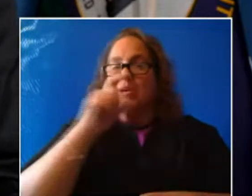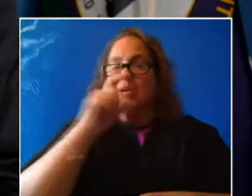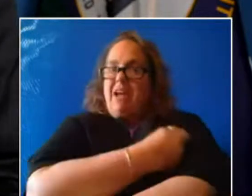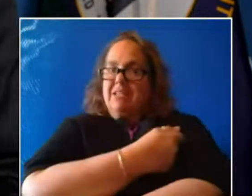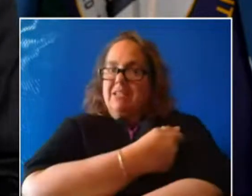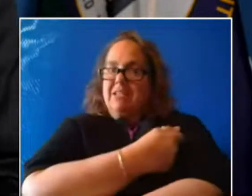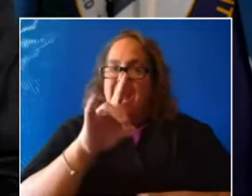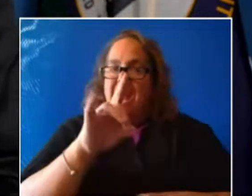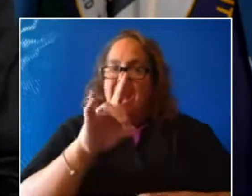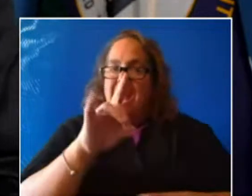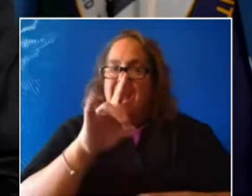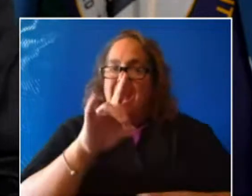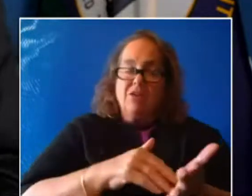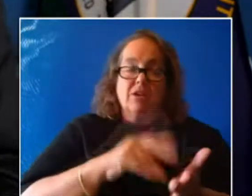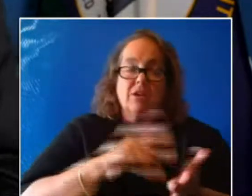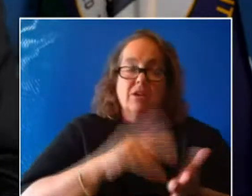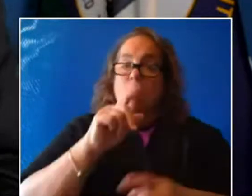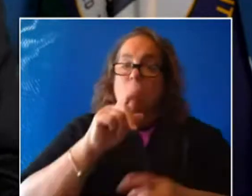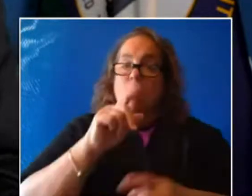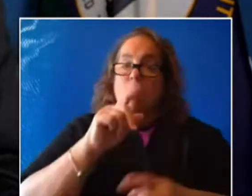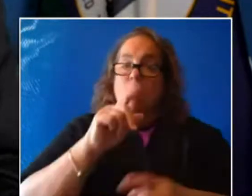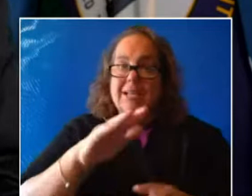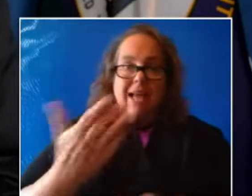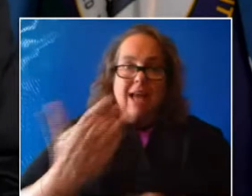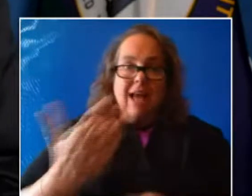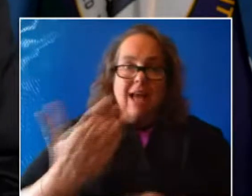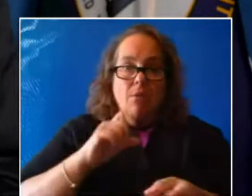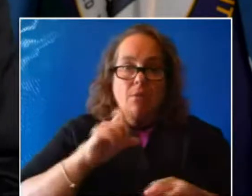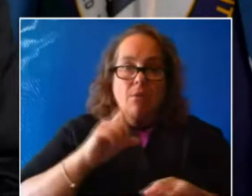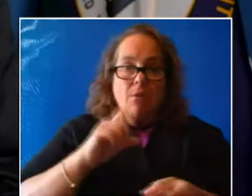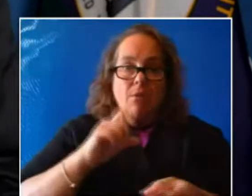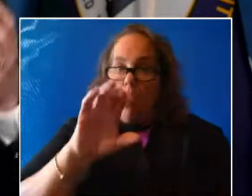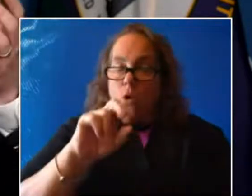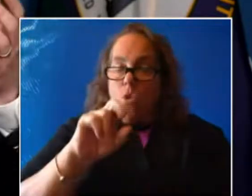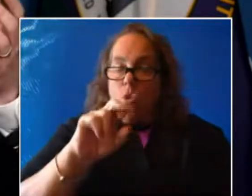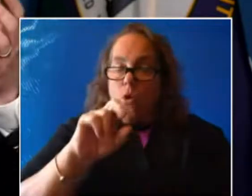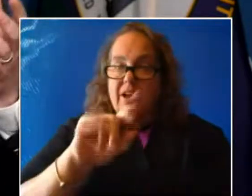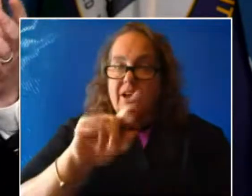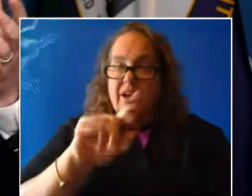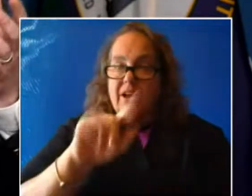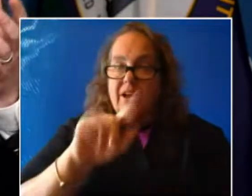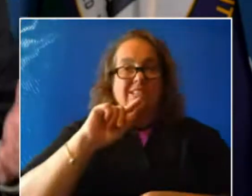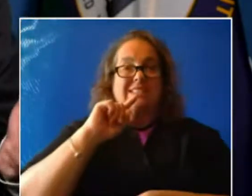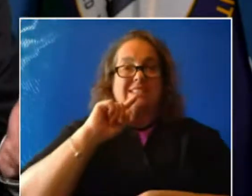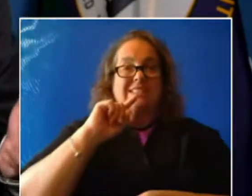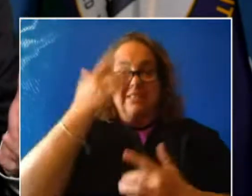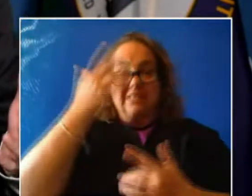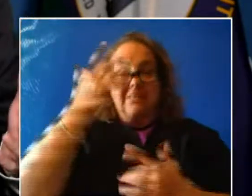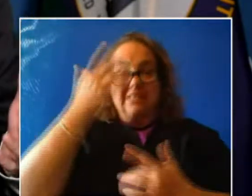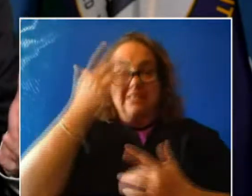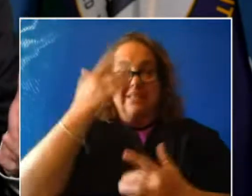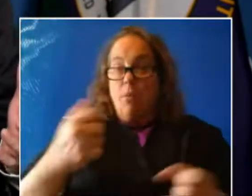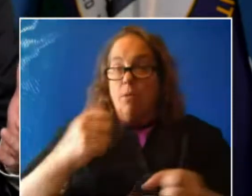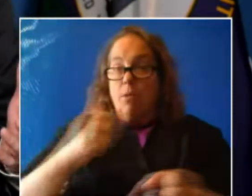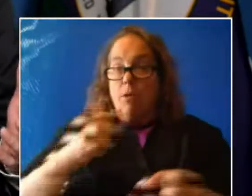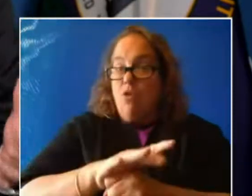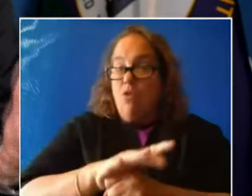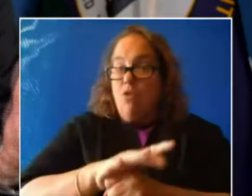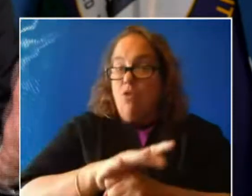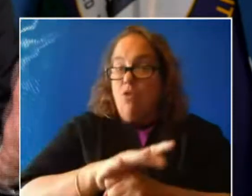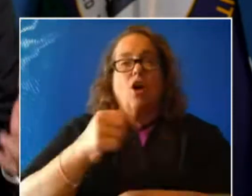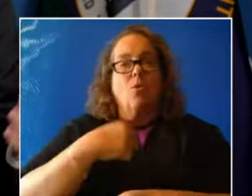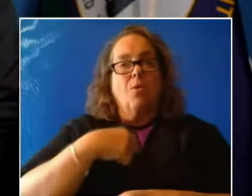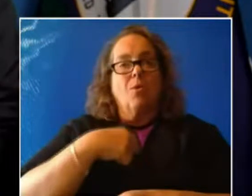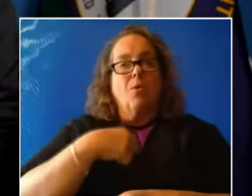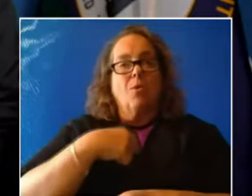from COVID and won't get seriously sick from COVID. So that's a really good thing that allows us to do a really good thing. All right,